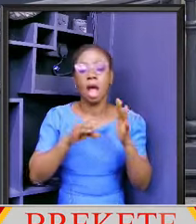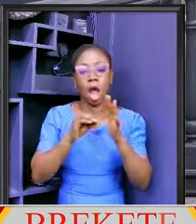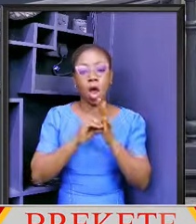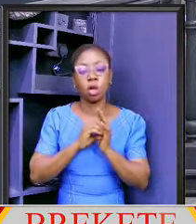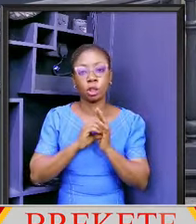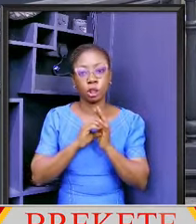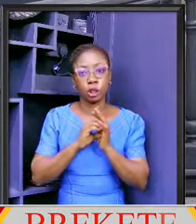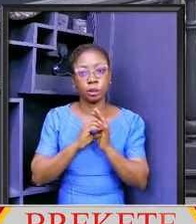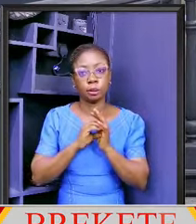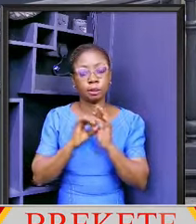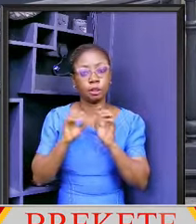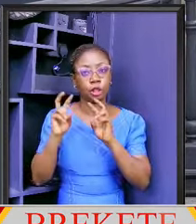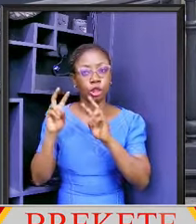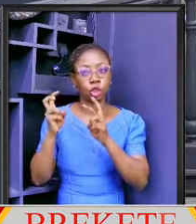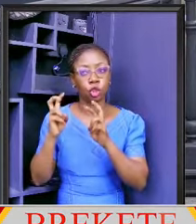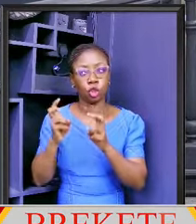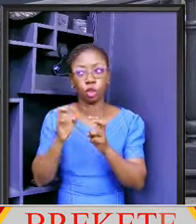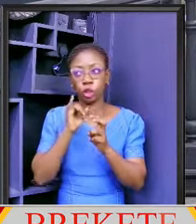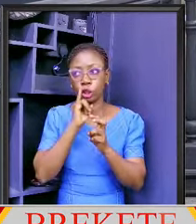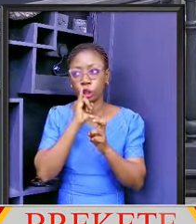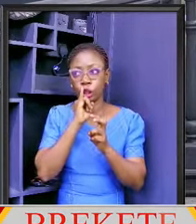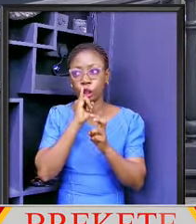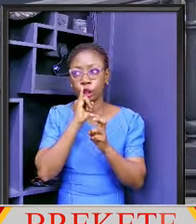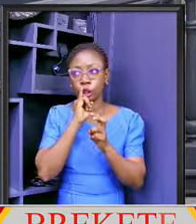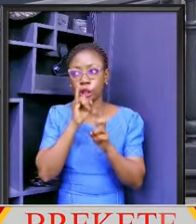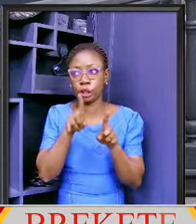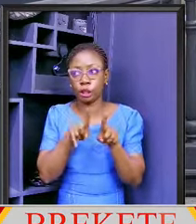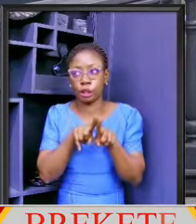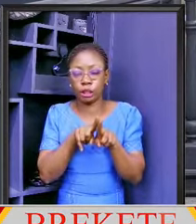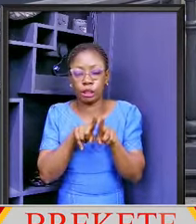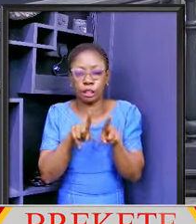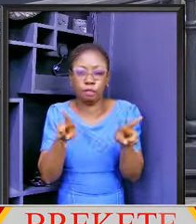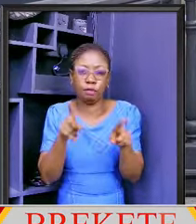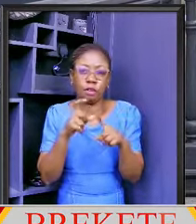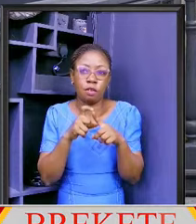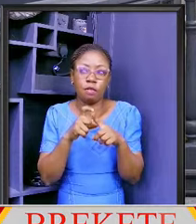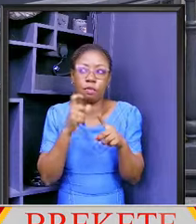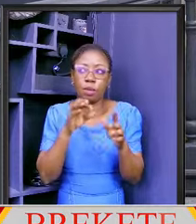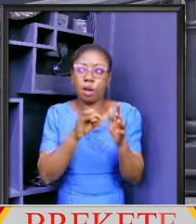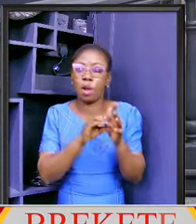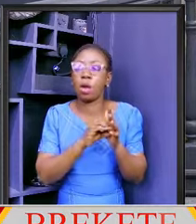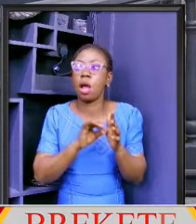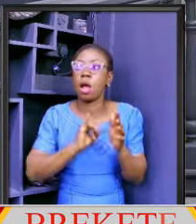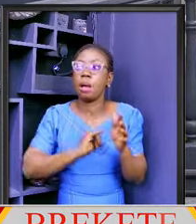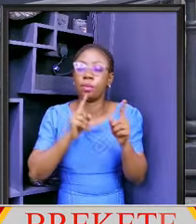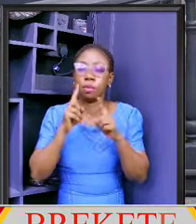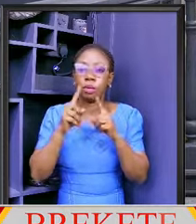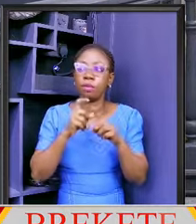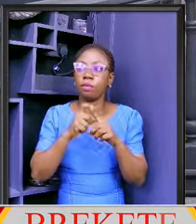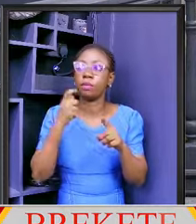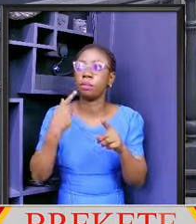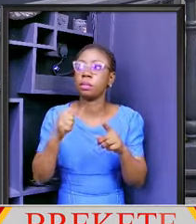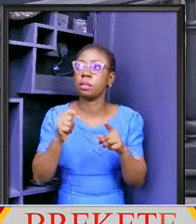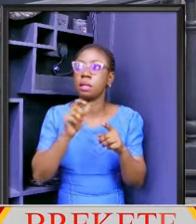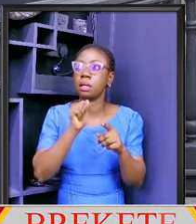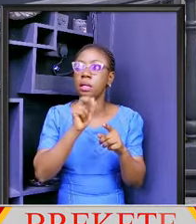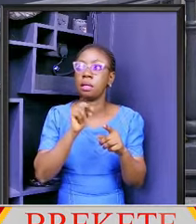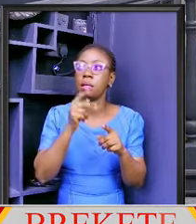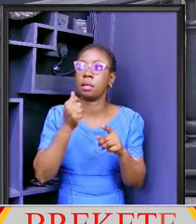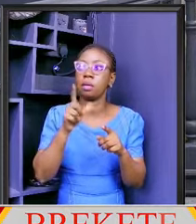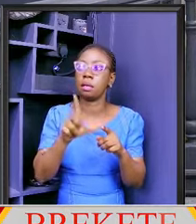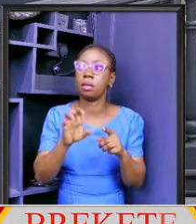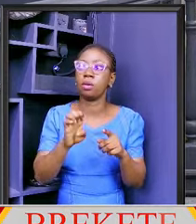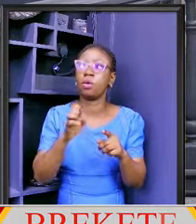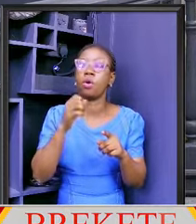issue is a little bit different from their own submission. Me, I'm talking from the angle of the